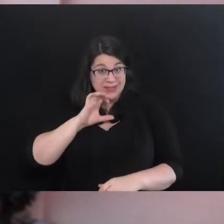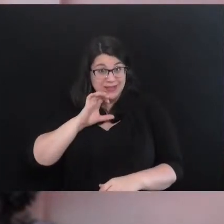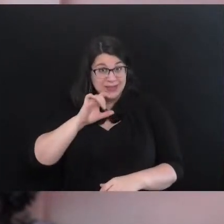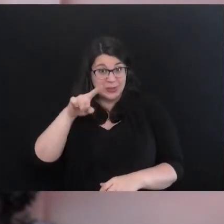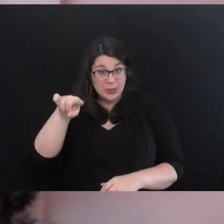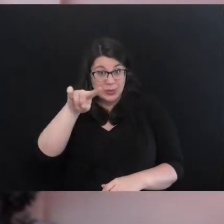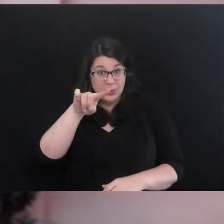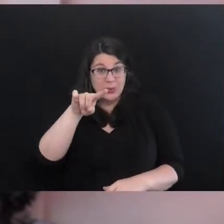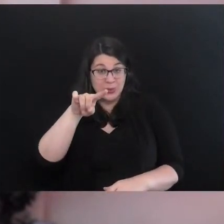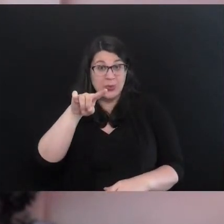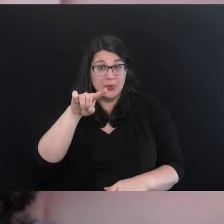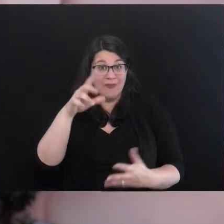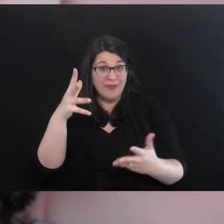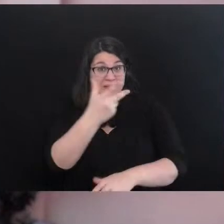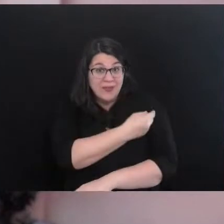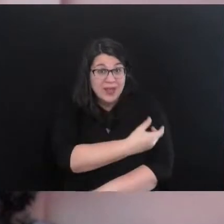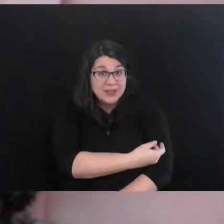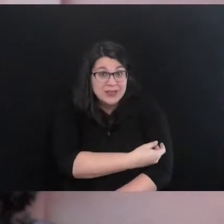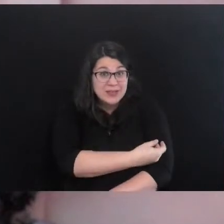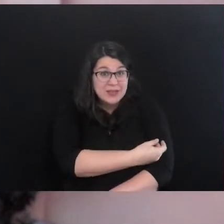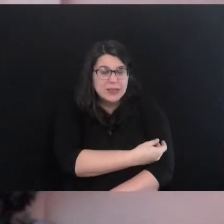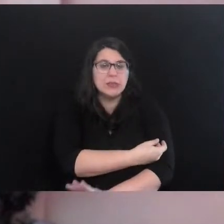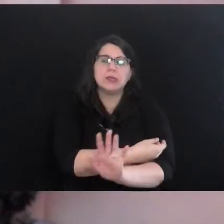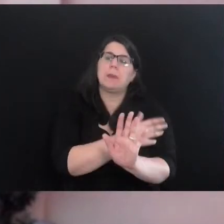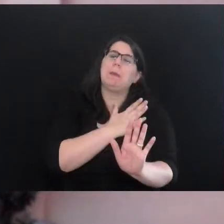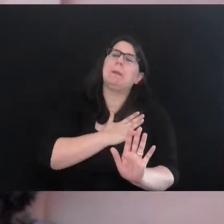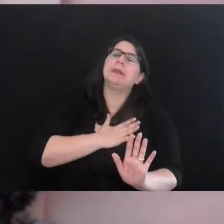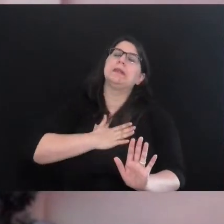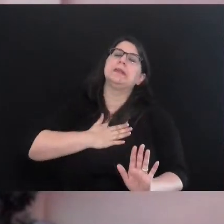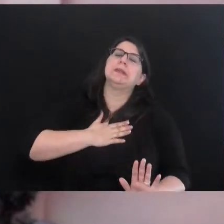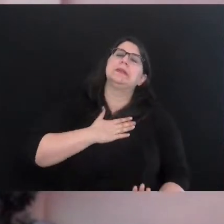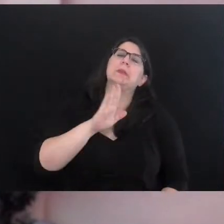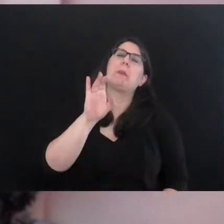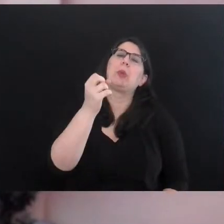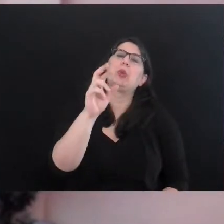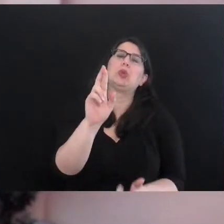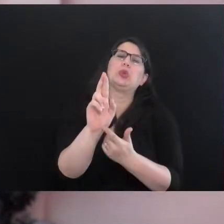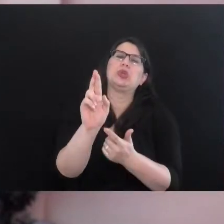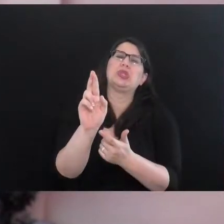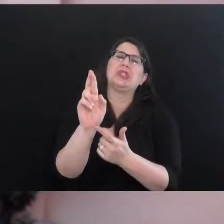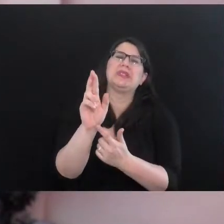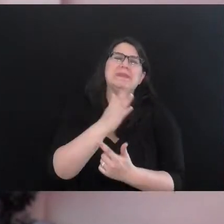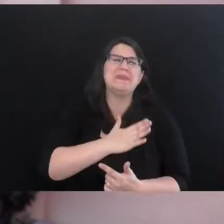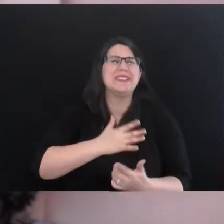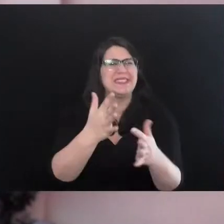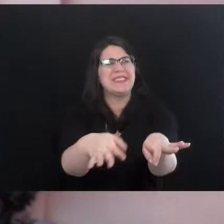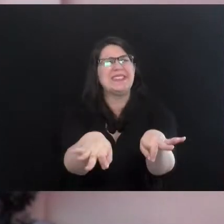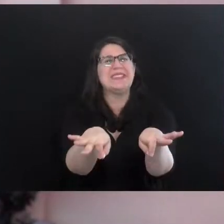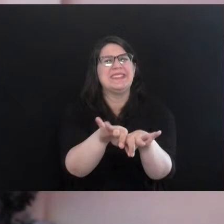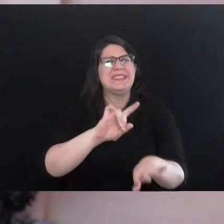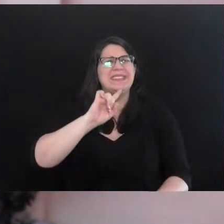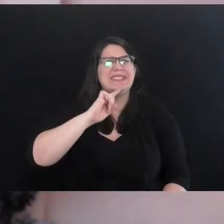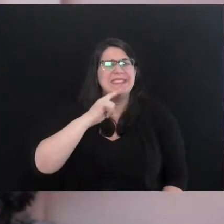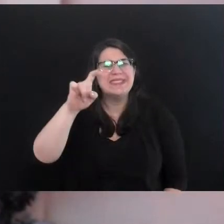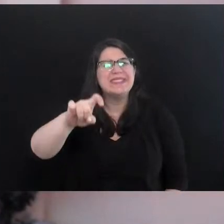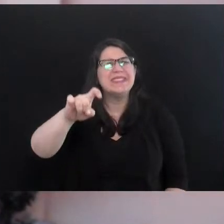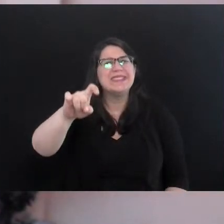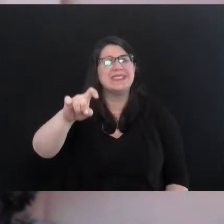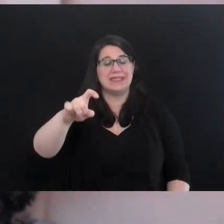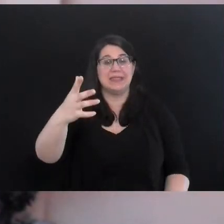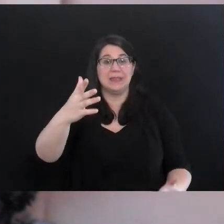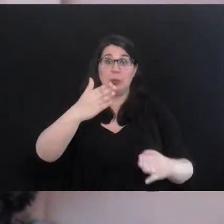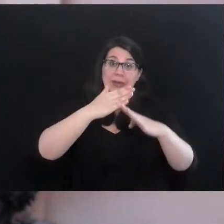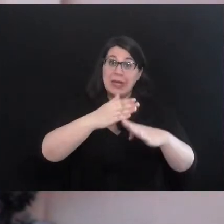have gotten vaccinated, please go get your booster shot. That is really critical. And not only protecting